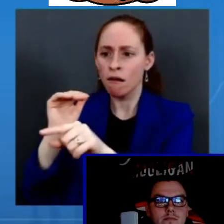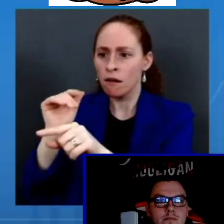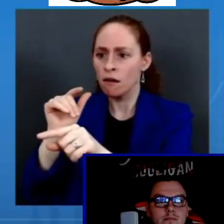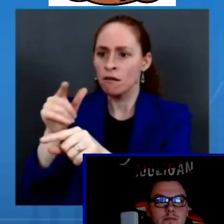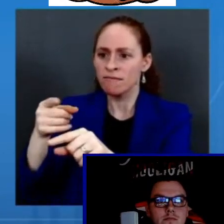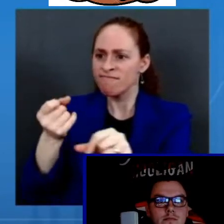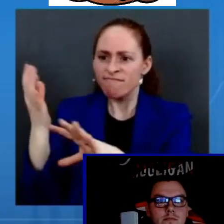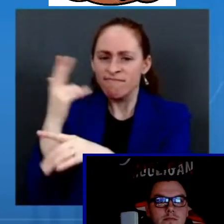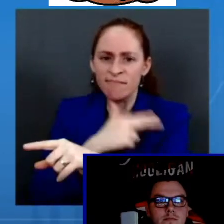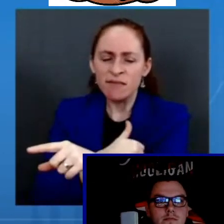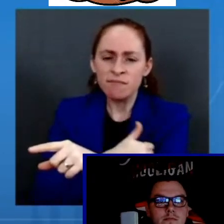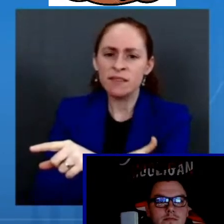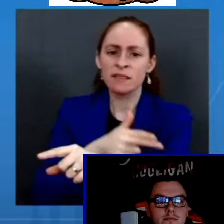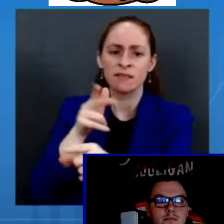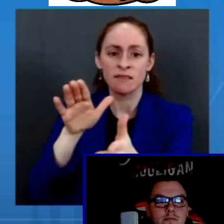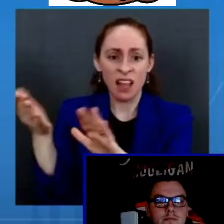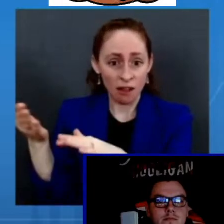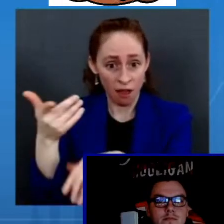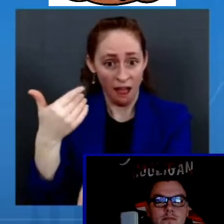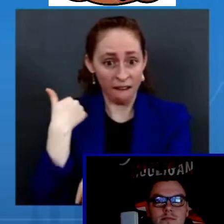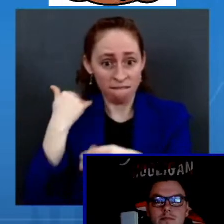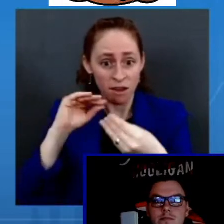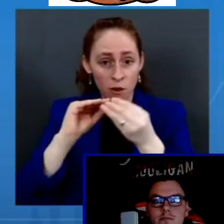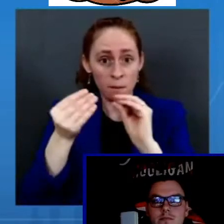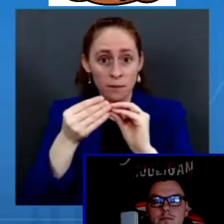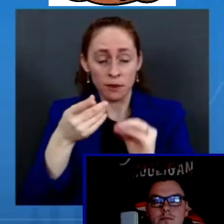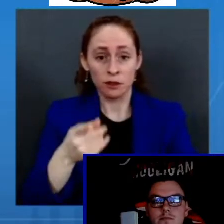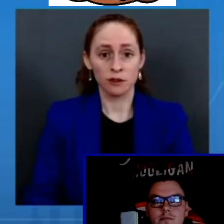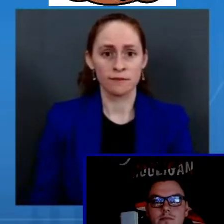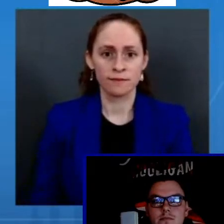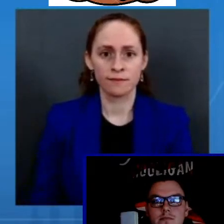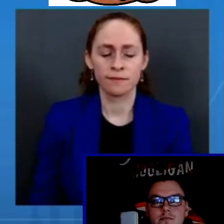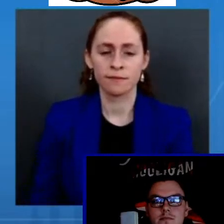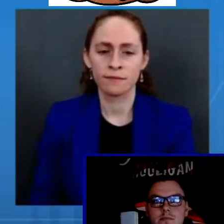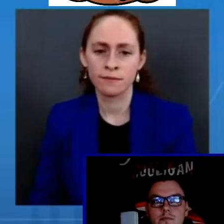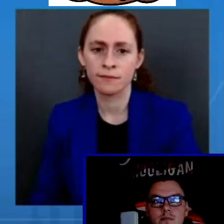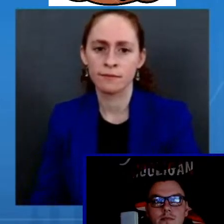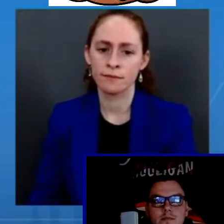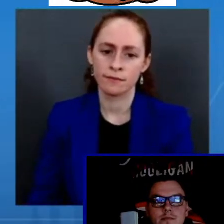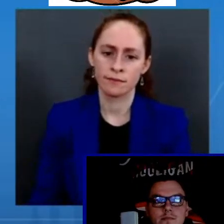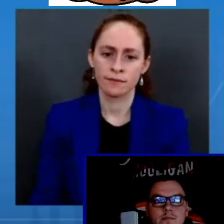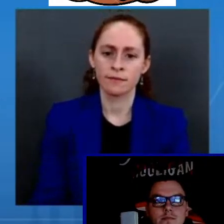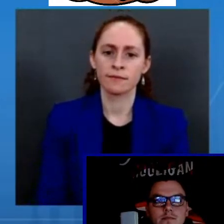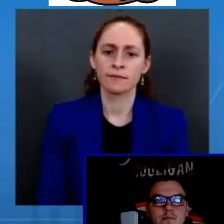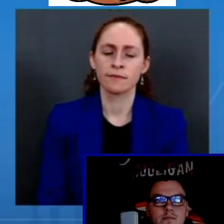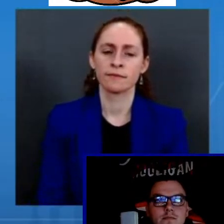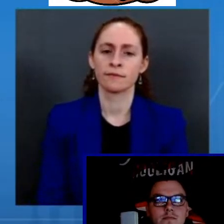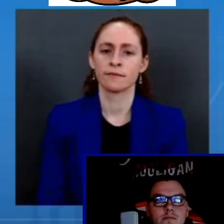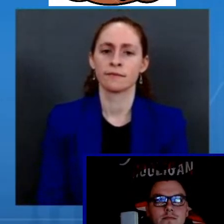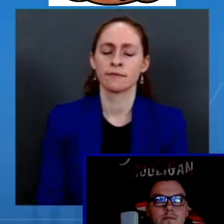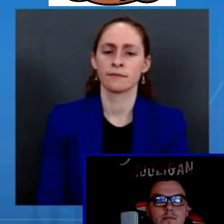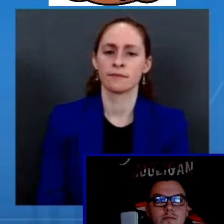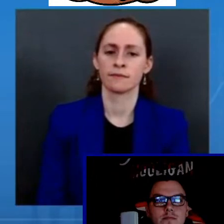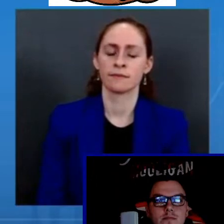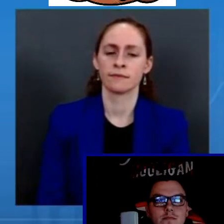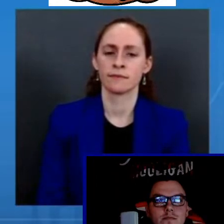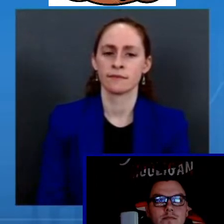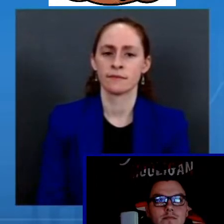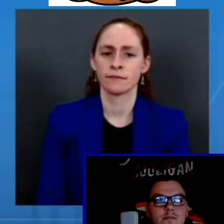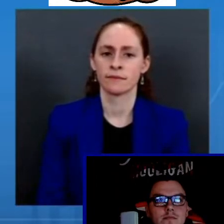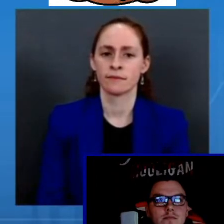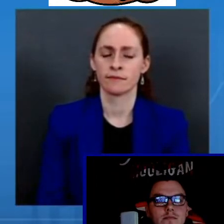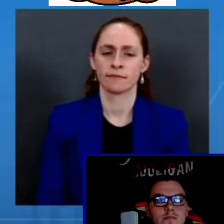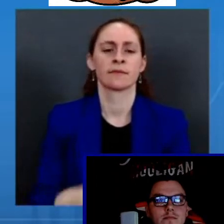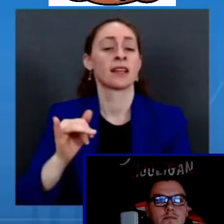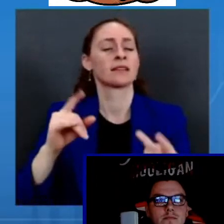decision on making the definition of fully vaccinated to mean boosted as